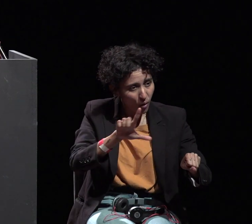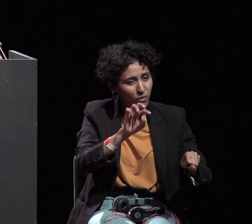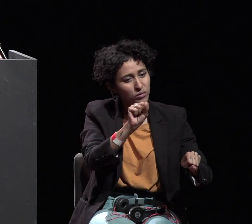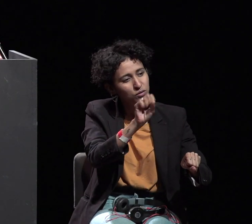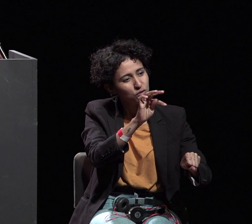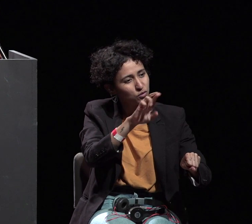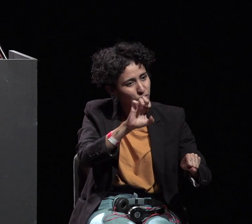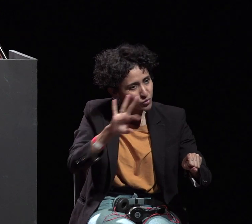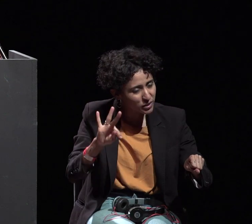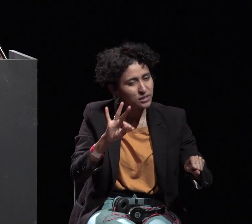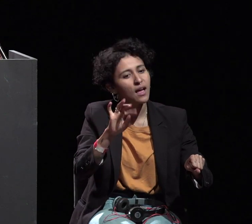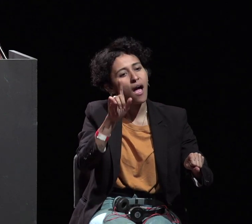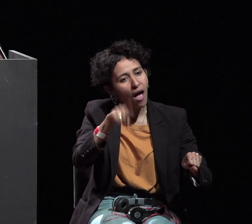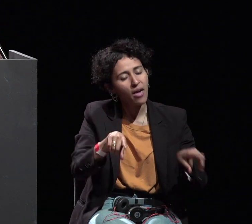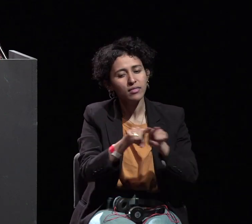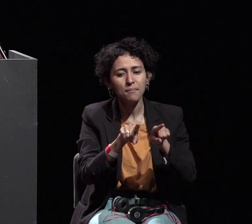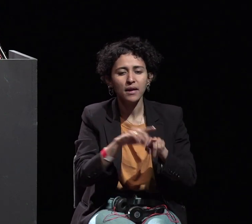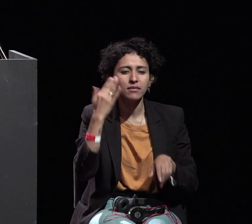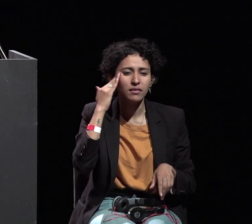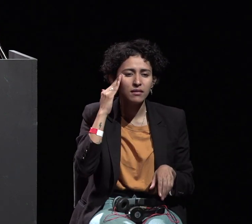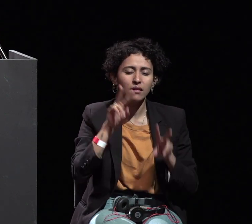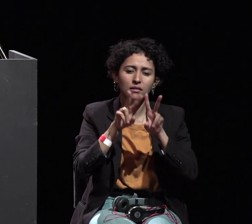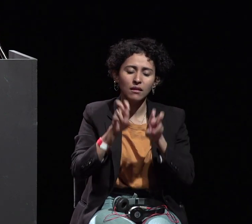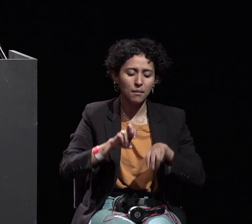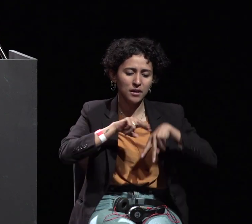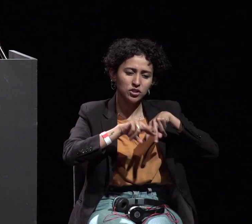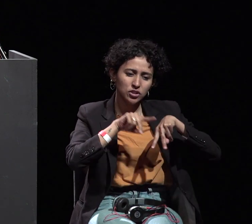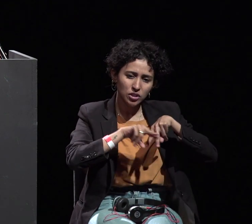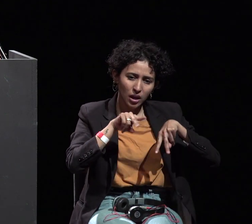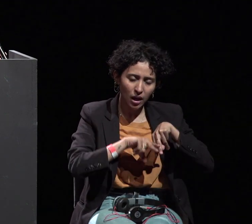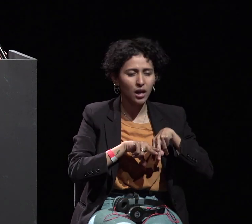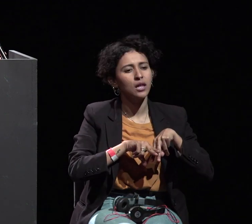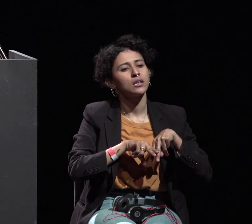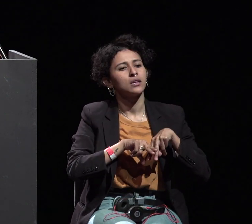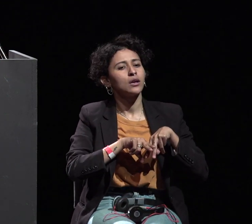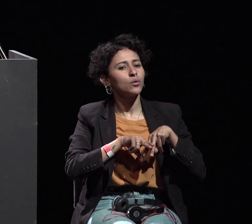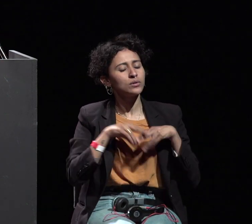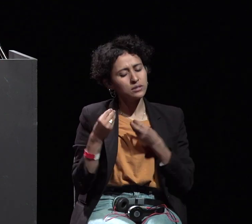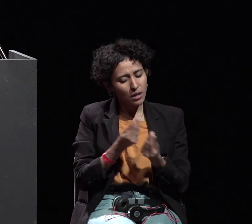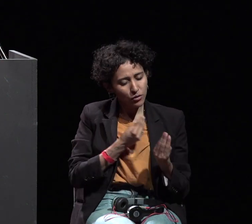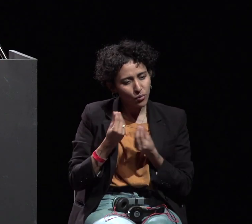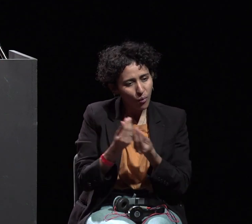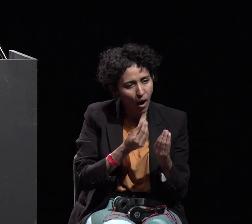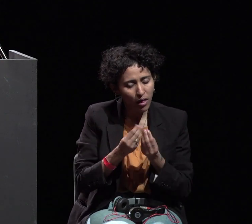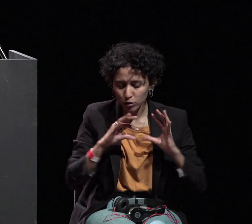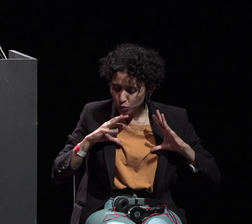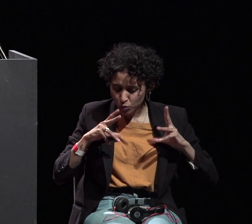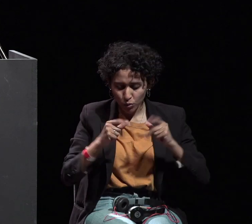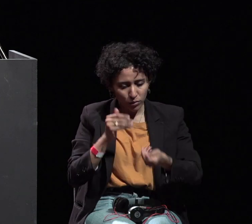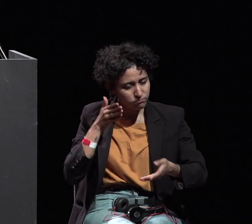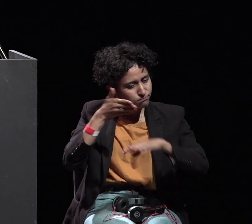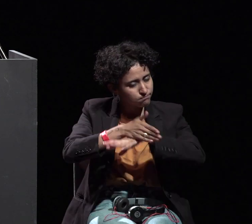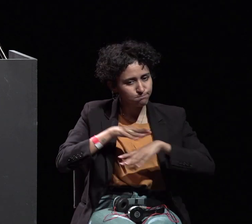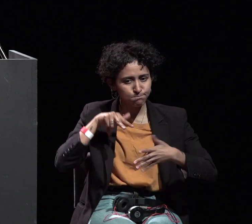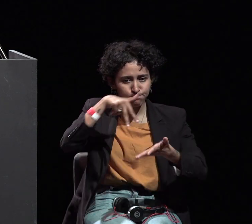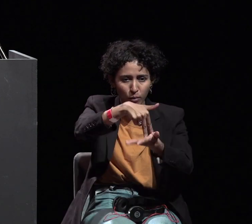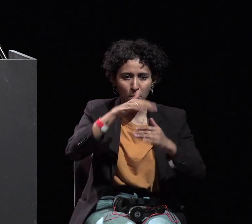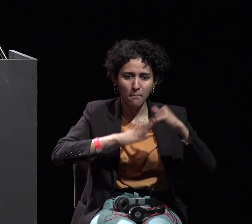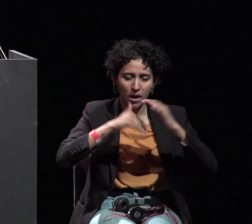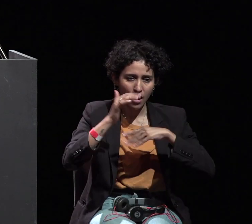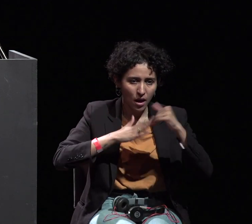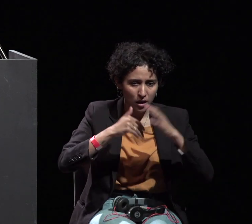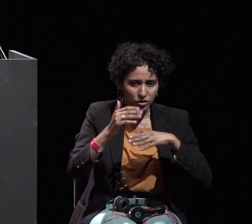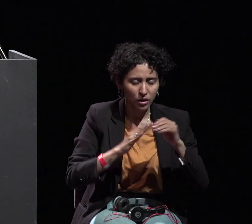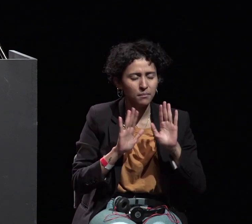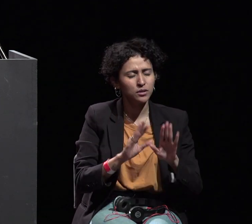colonial, gender, and race analysis into practice. The question became, what does it truly look like to stand in solidarity with